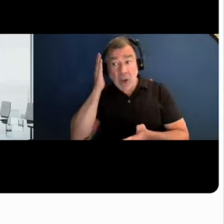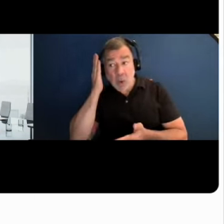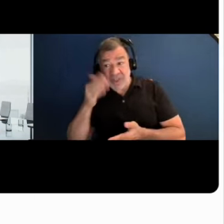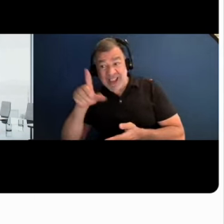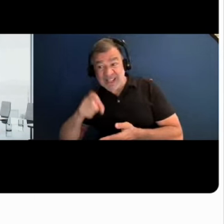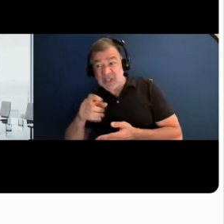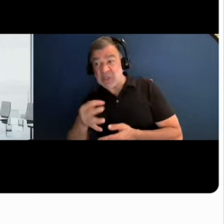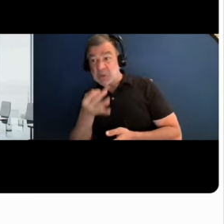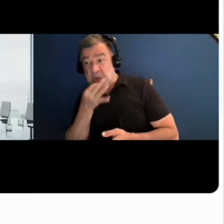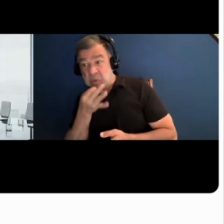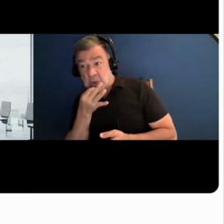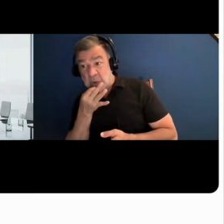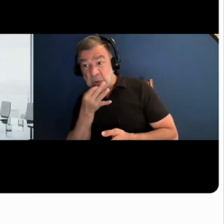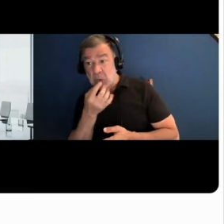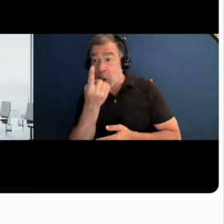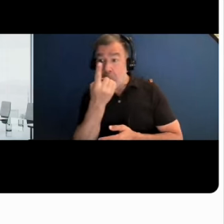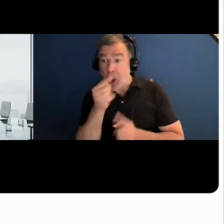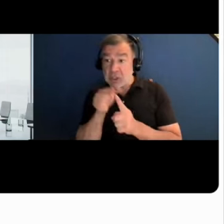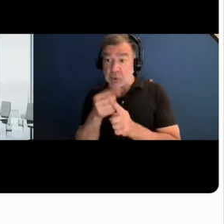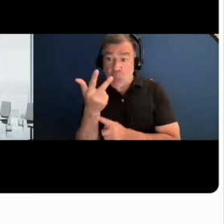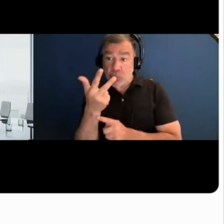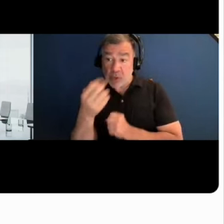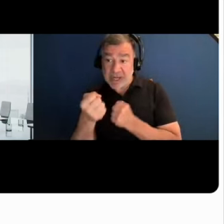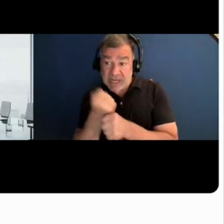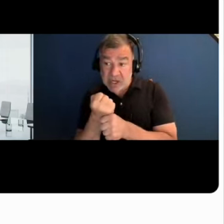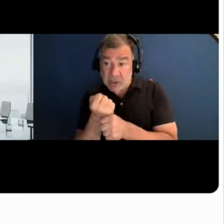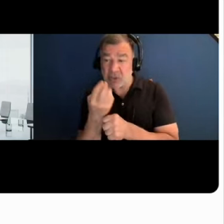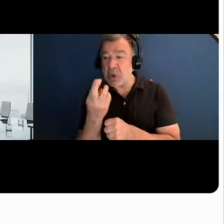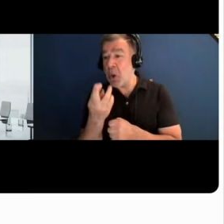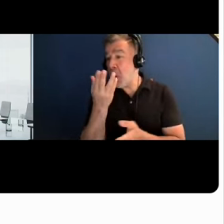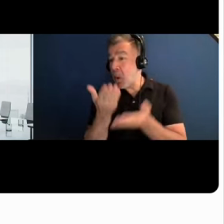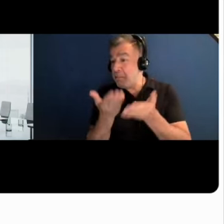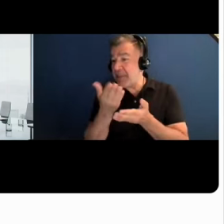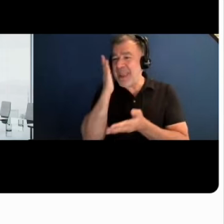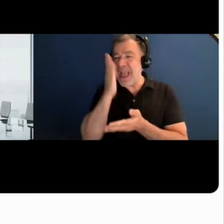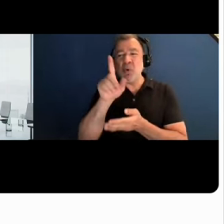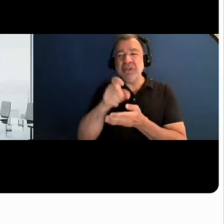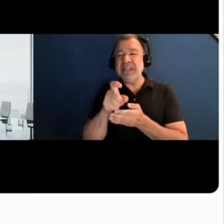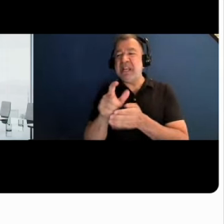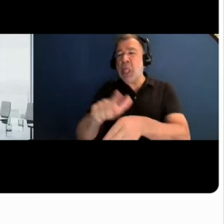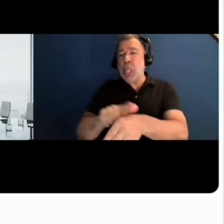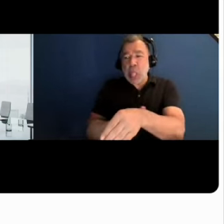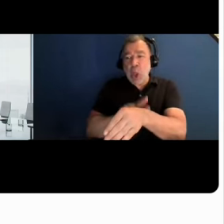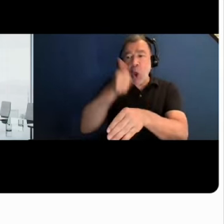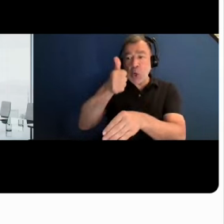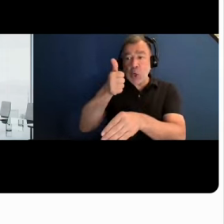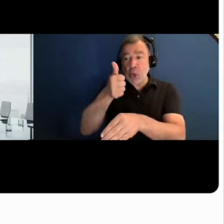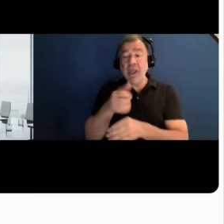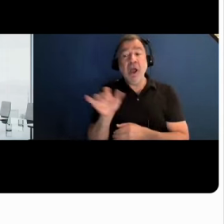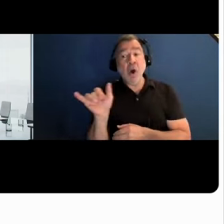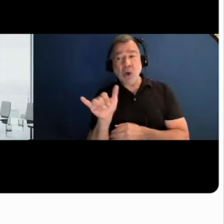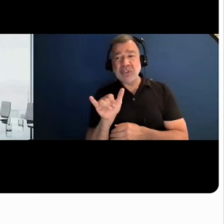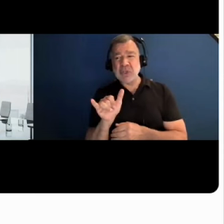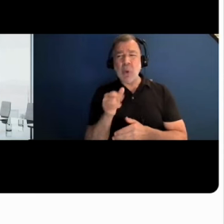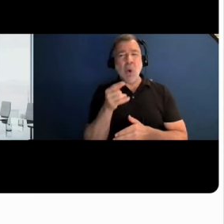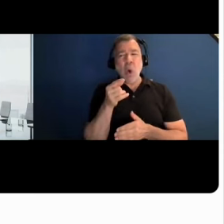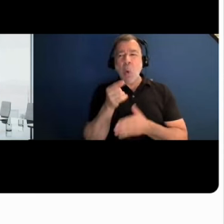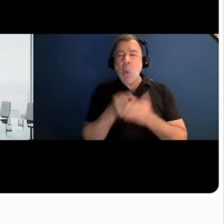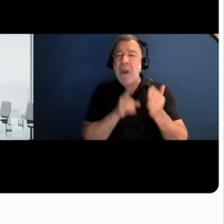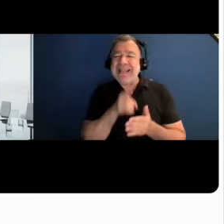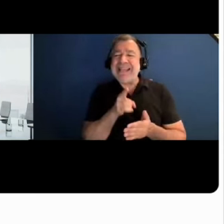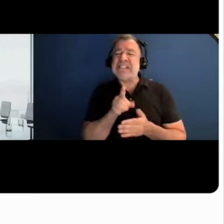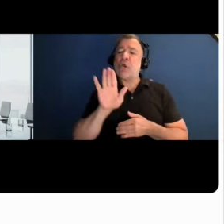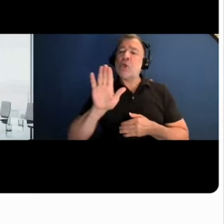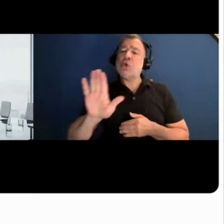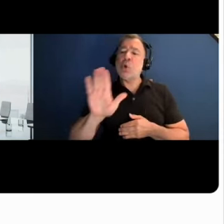3 years, or even longer? And then lastly, what is your risk tolerance? So you can see over to the